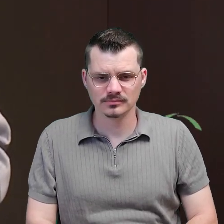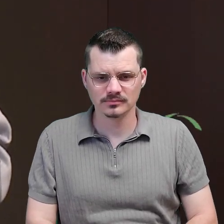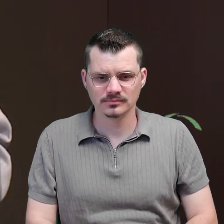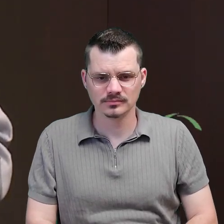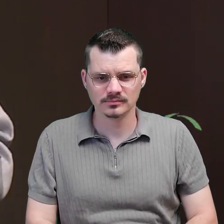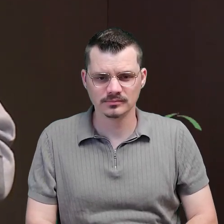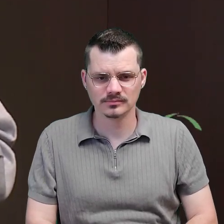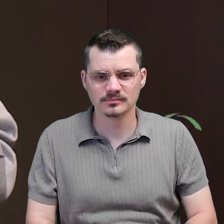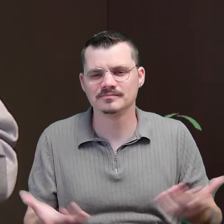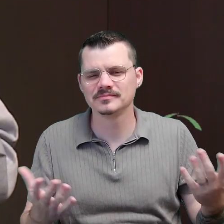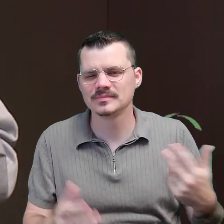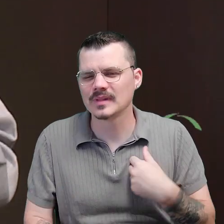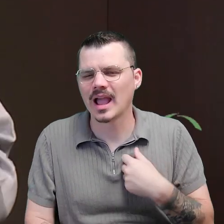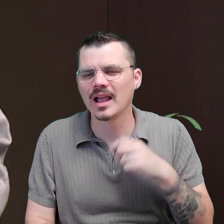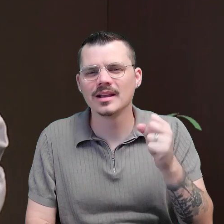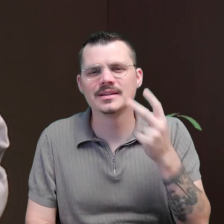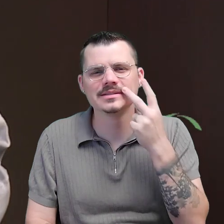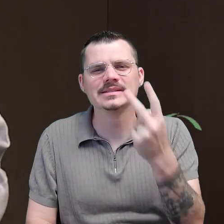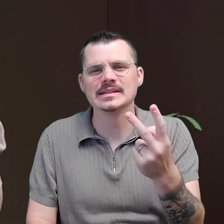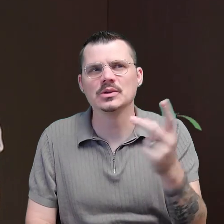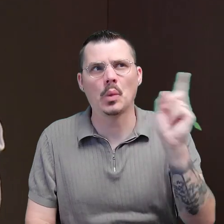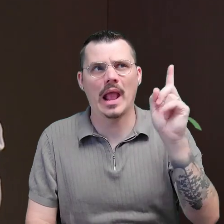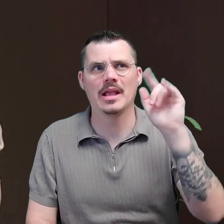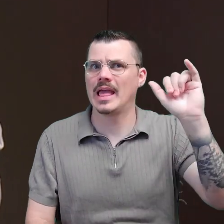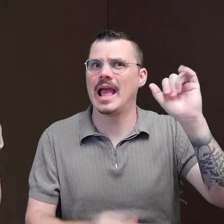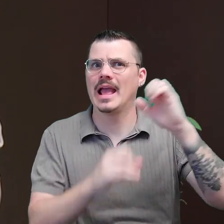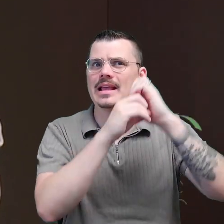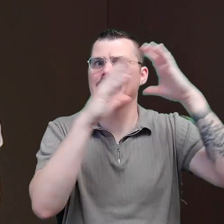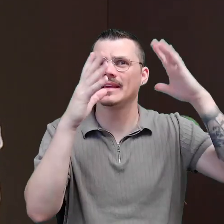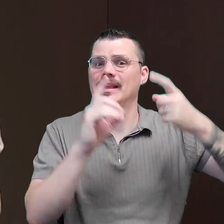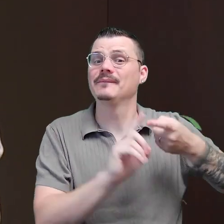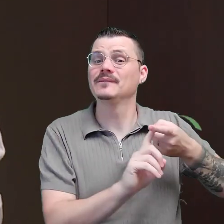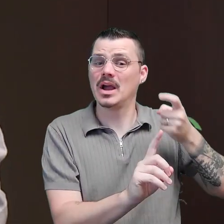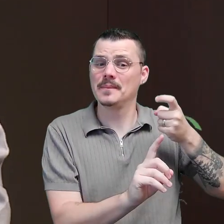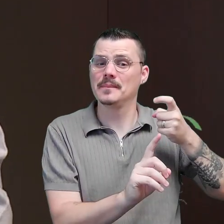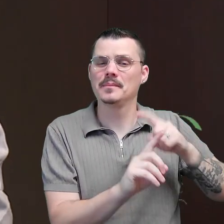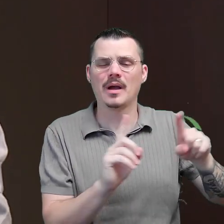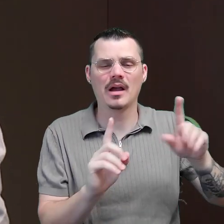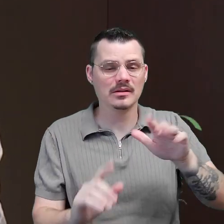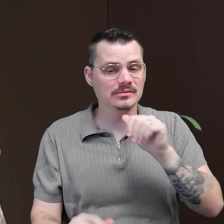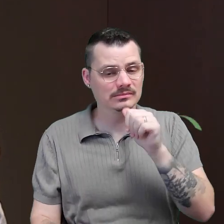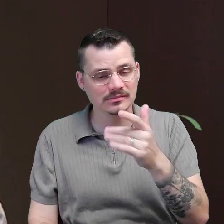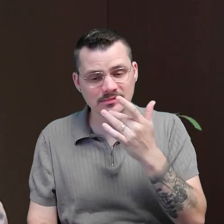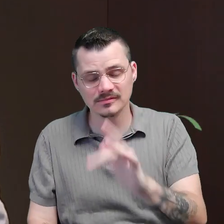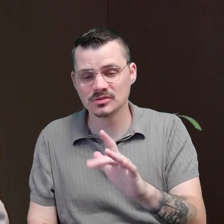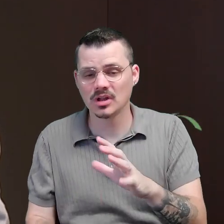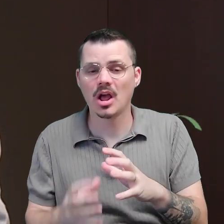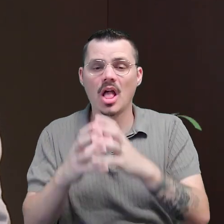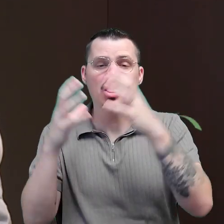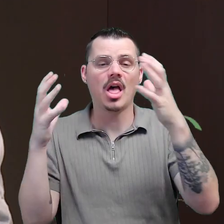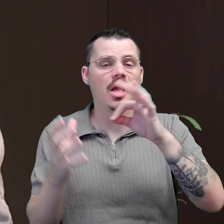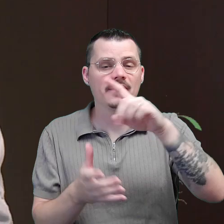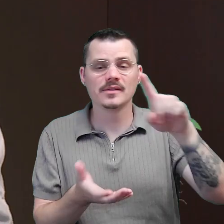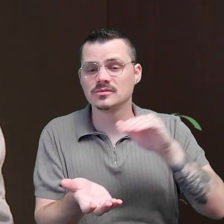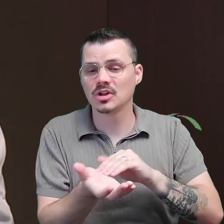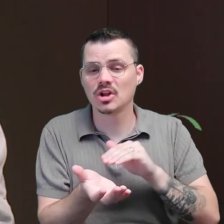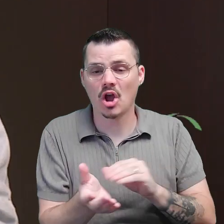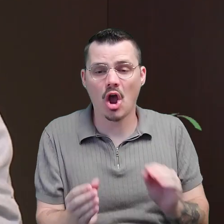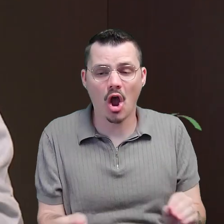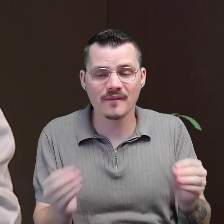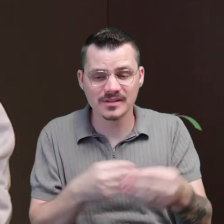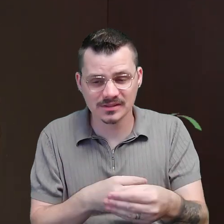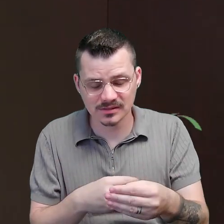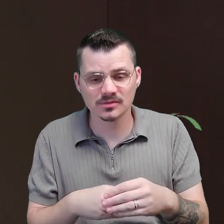And I kind of see where it came from, but unfortunately an awful lot of physicians'